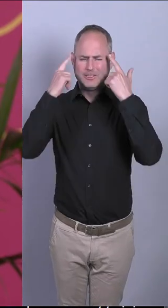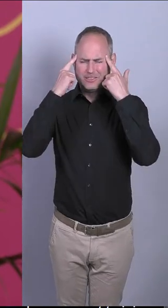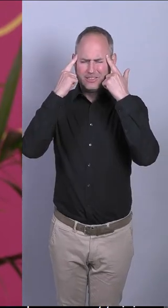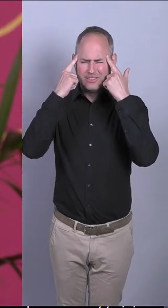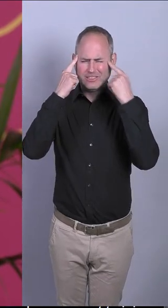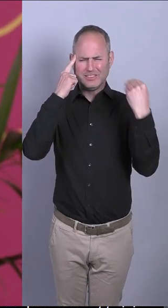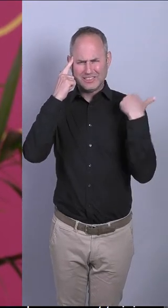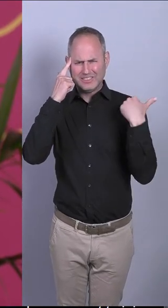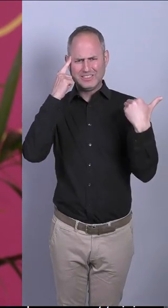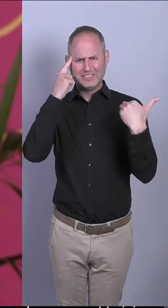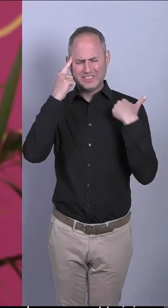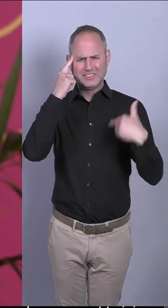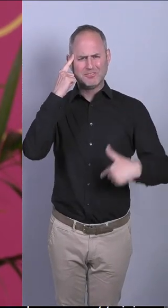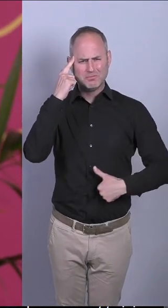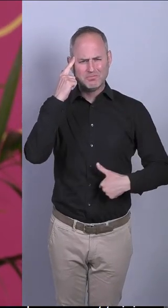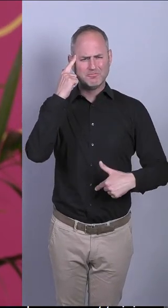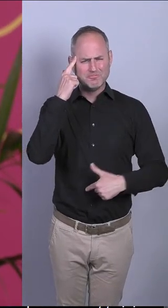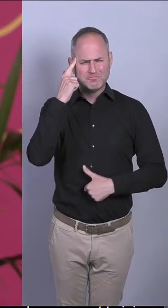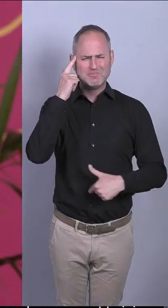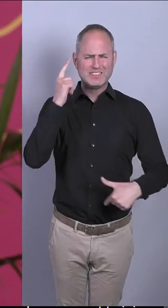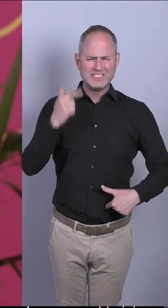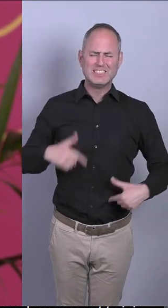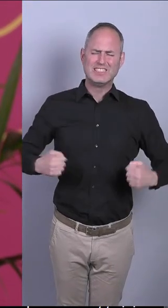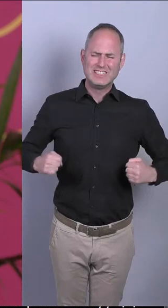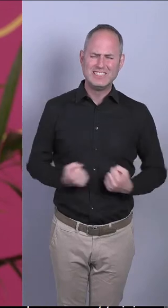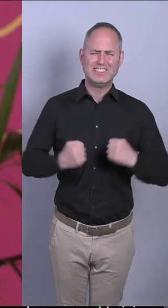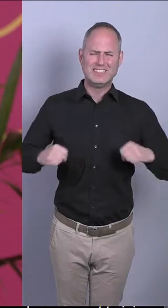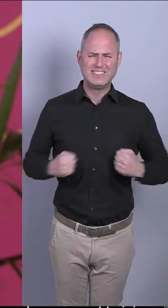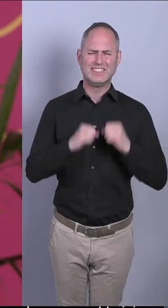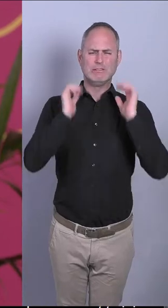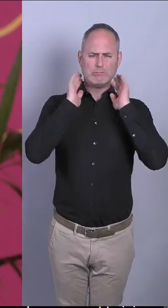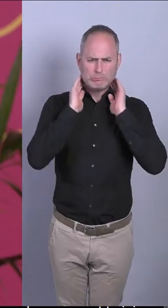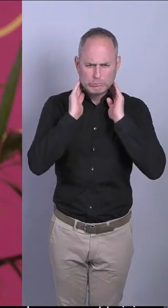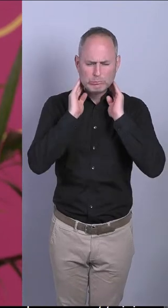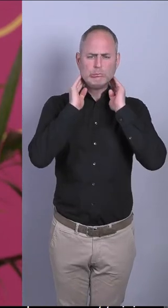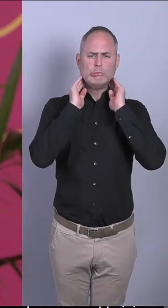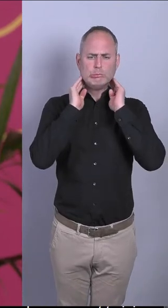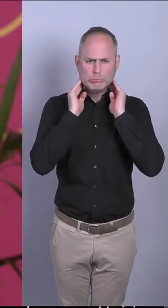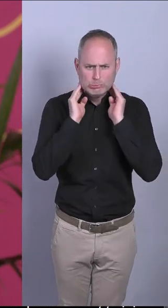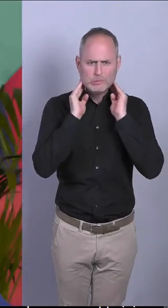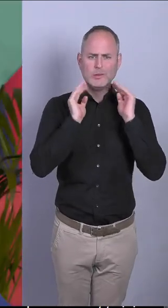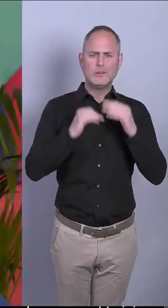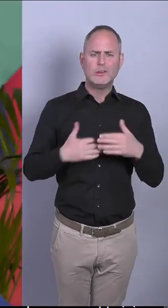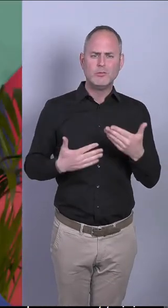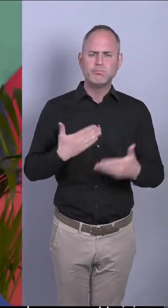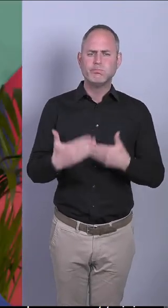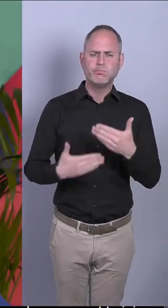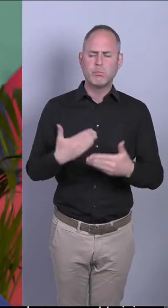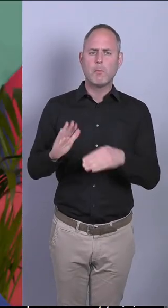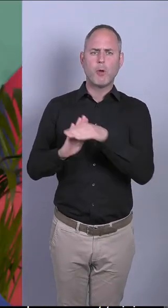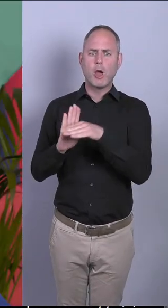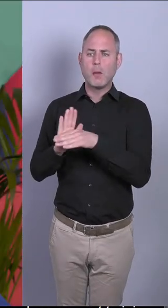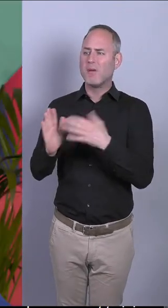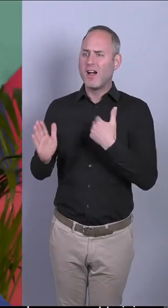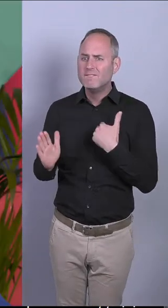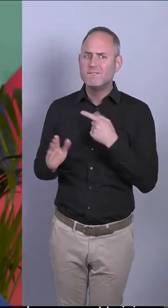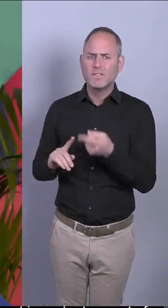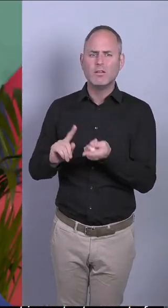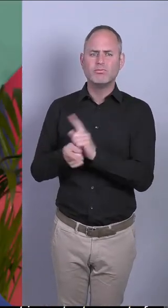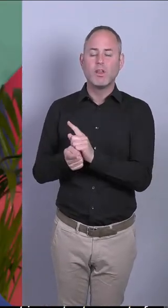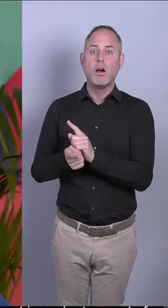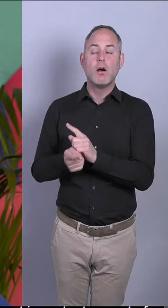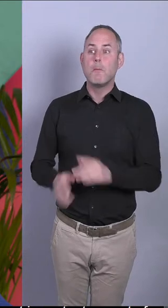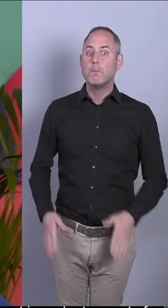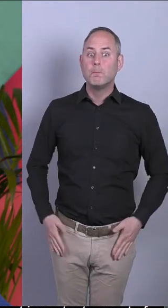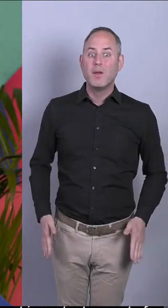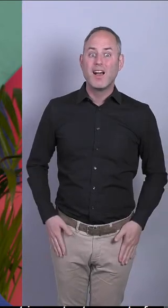store. But nevertheless, I try to flex my powerhouse. And that takes up 90% of my mind. Everyone else in the class